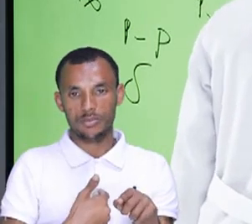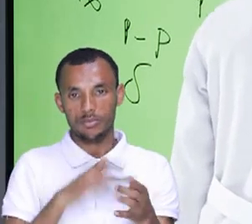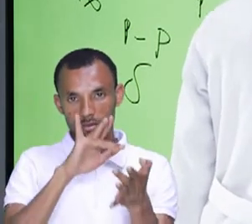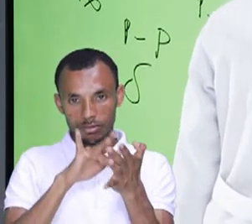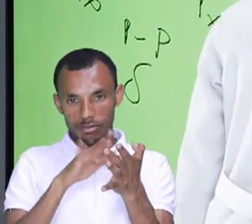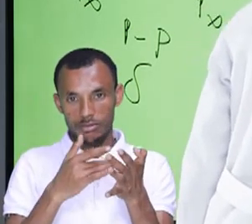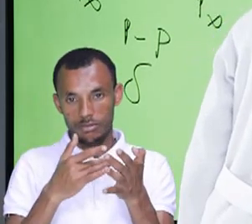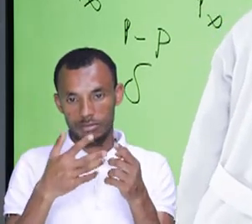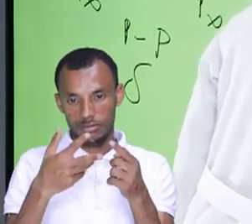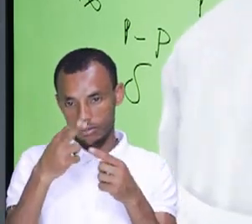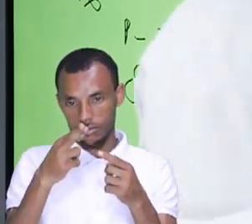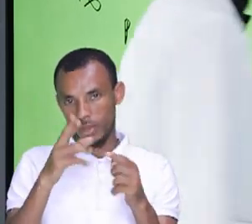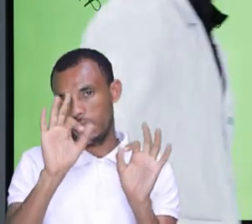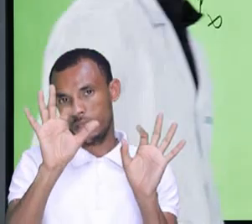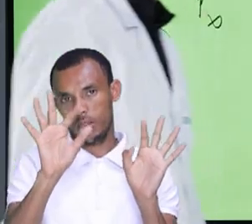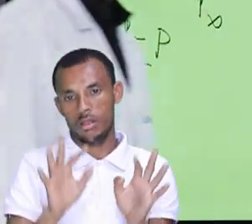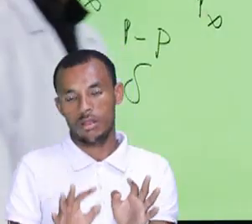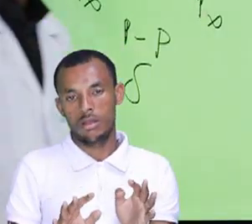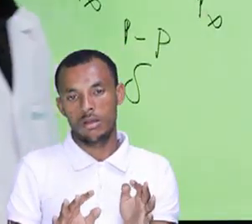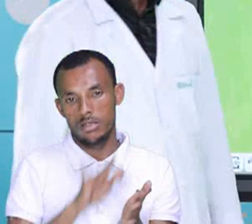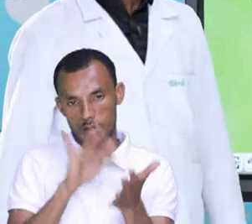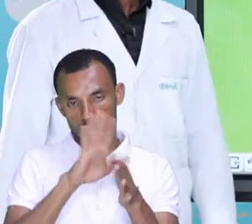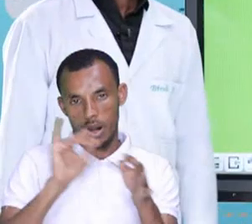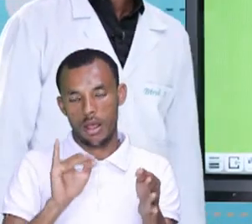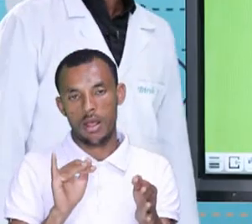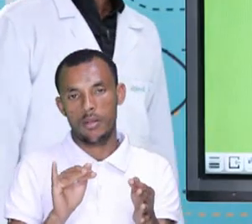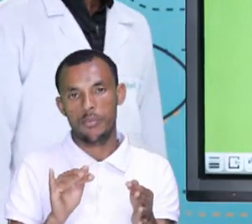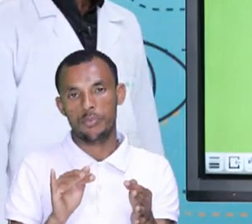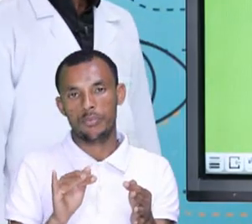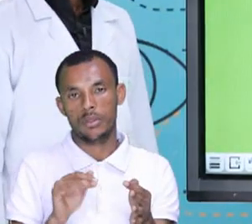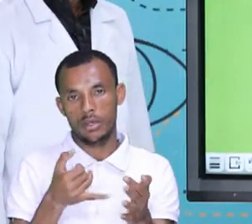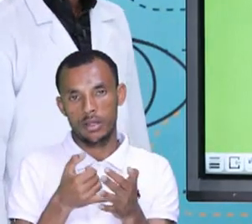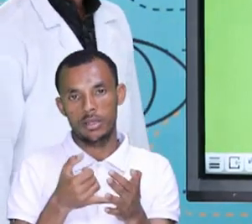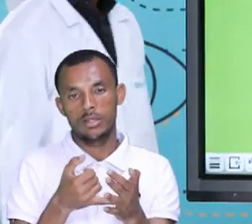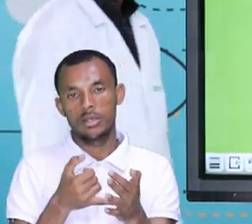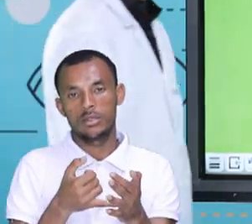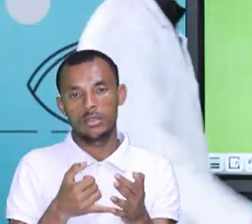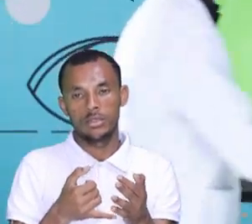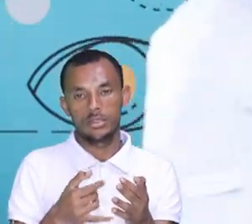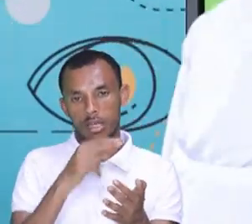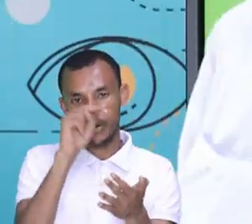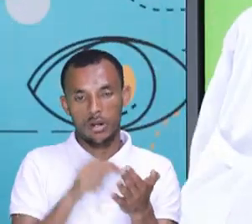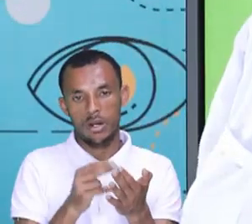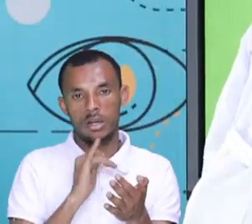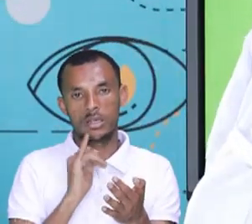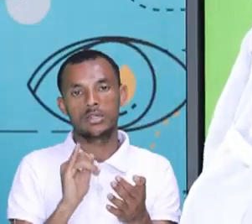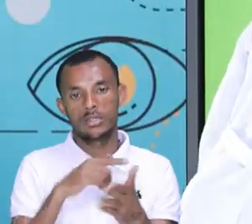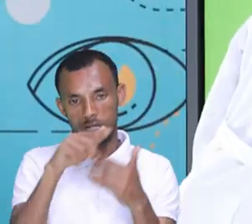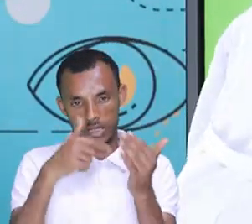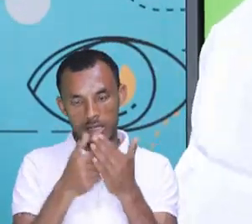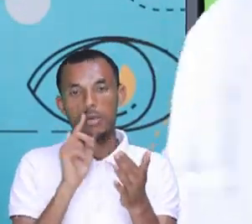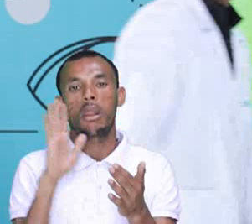here. When a line is passing through the center, the overlaps are above and below the nuclear axis.